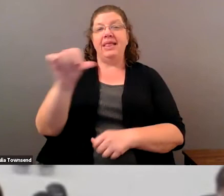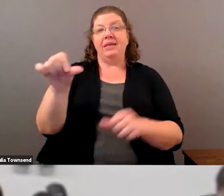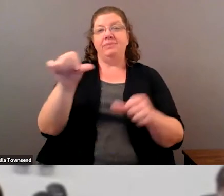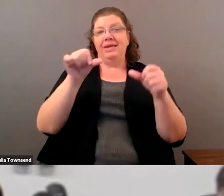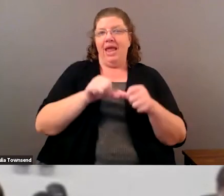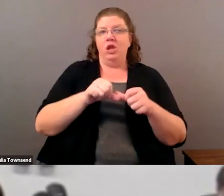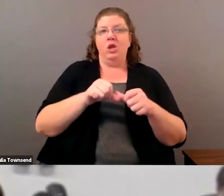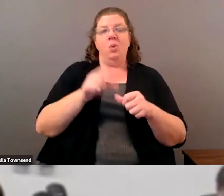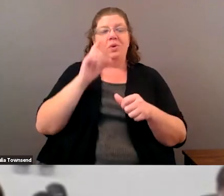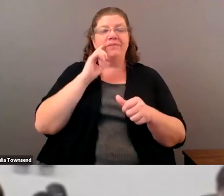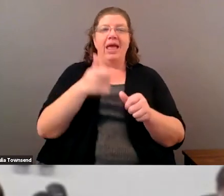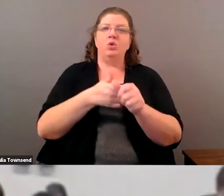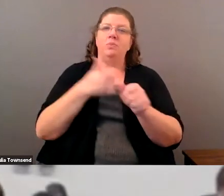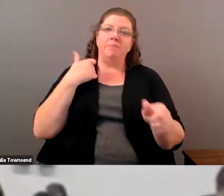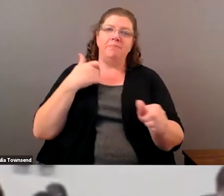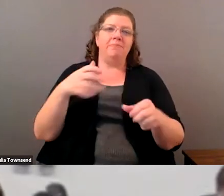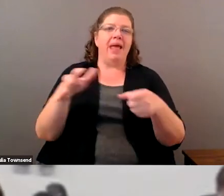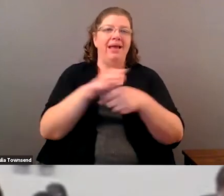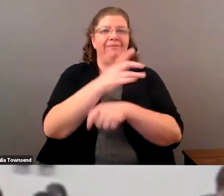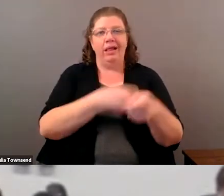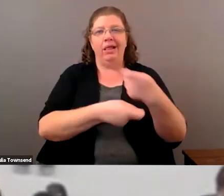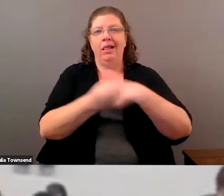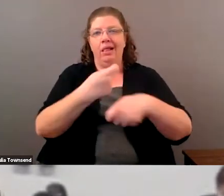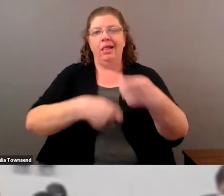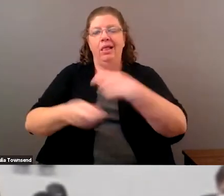backfill quite frequently, and it's left schools